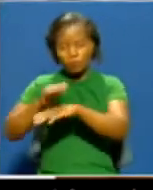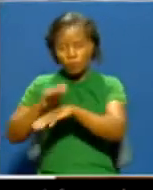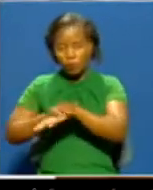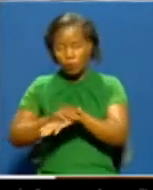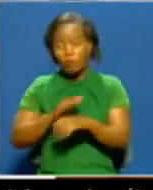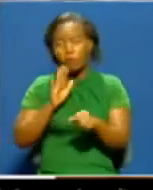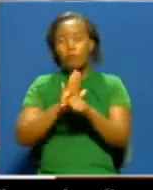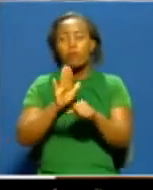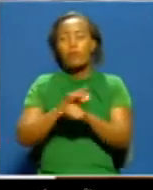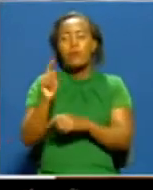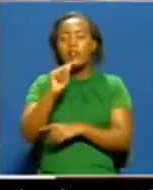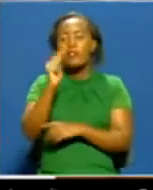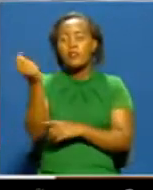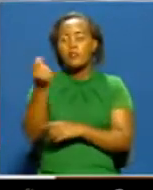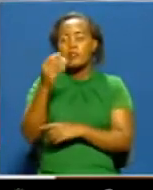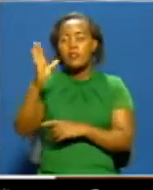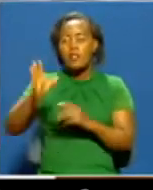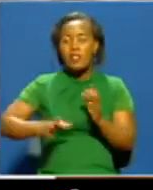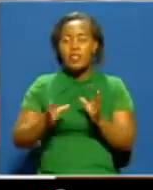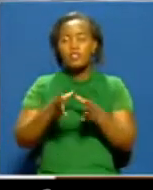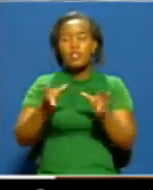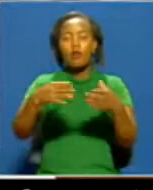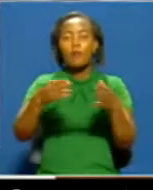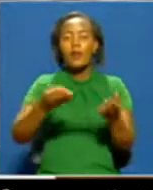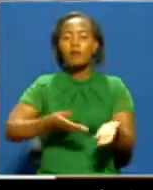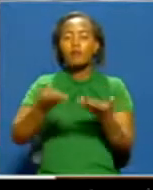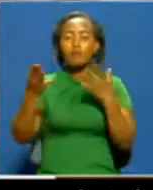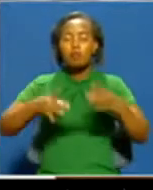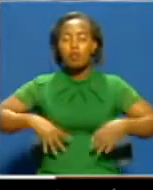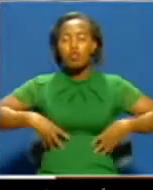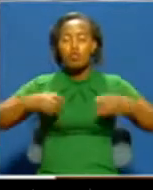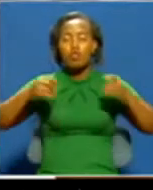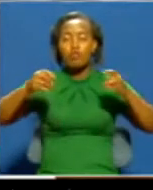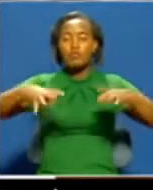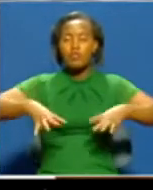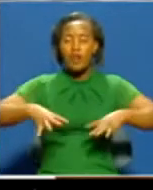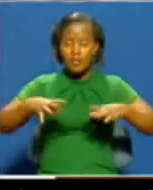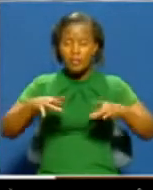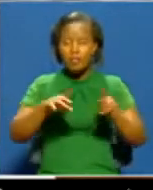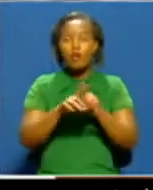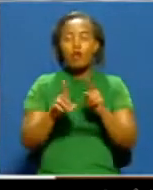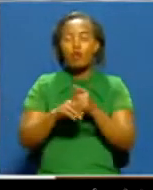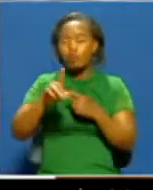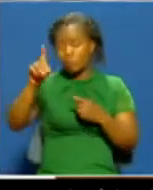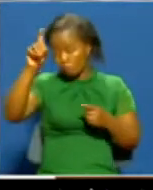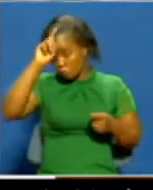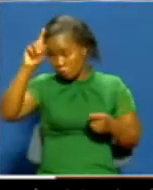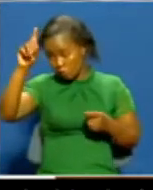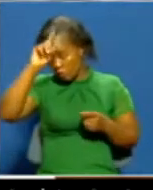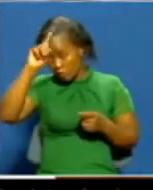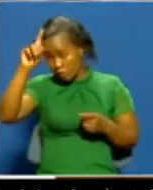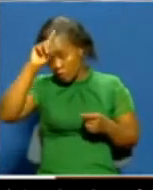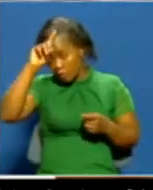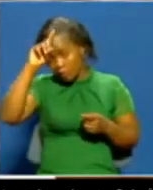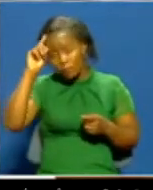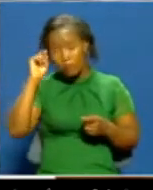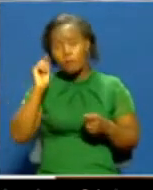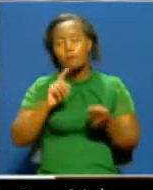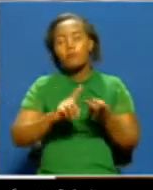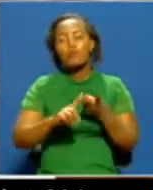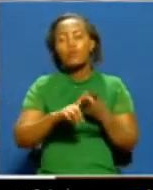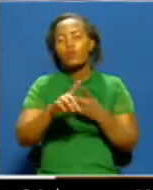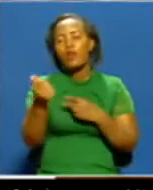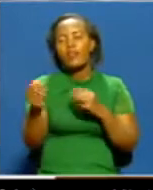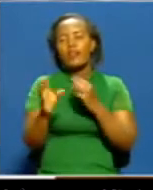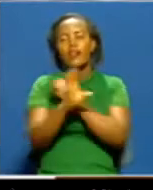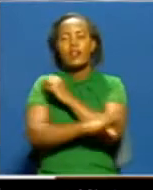to Australia, we're exporting to New Zealand, we're exporting to Egypt, you know, another countries around the